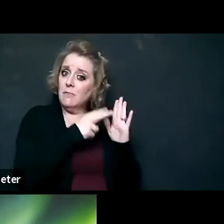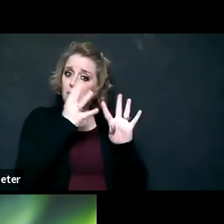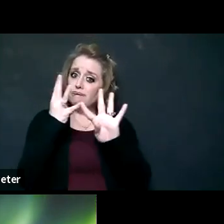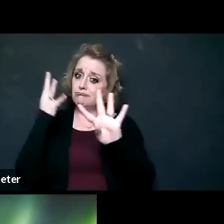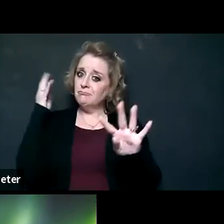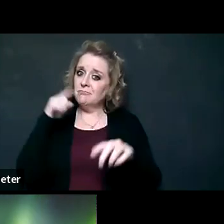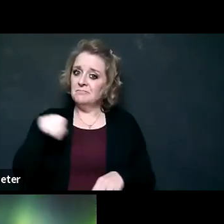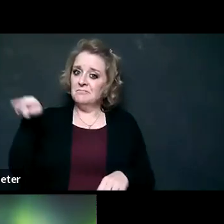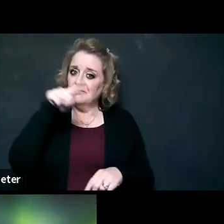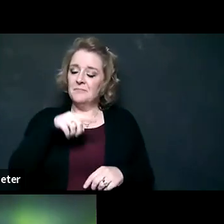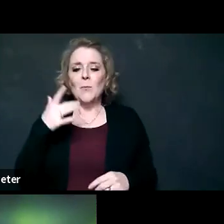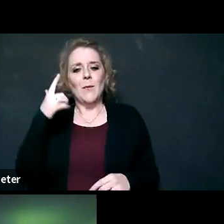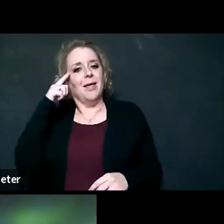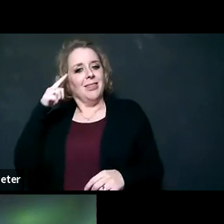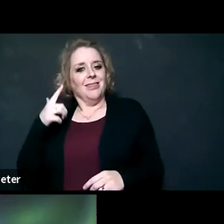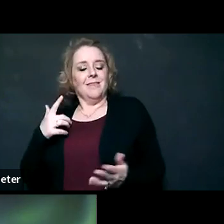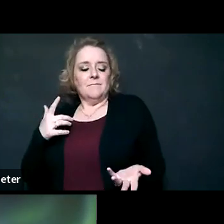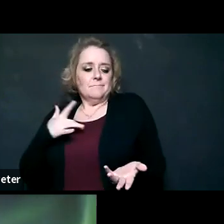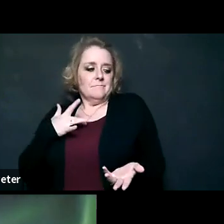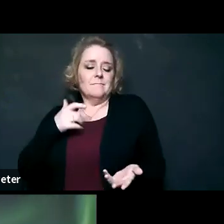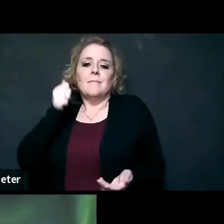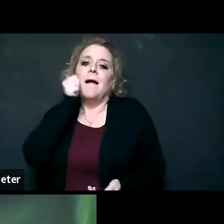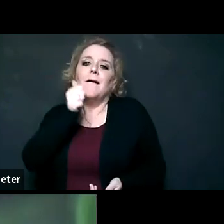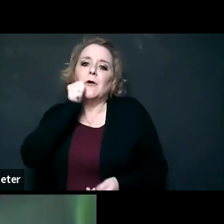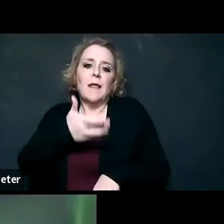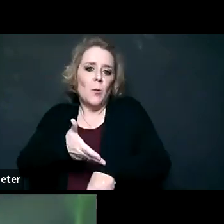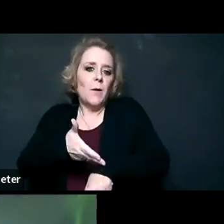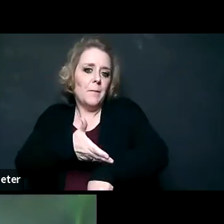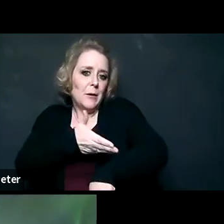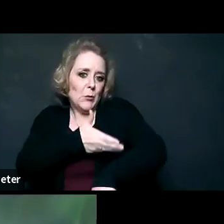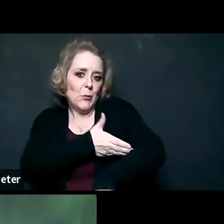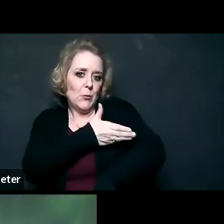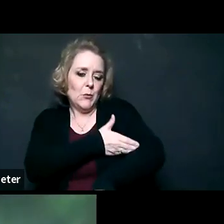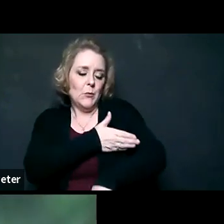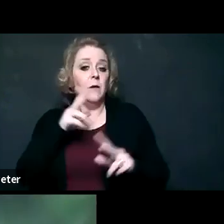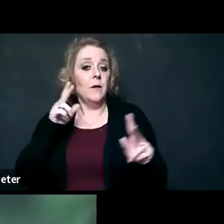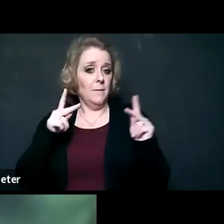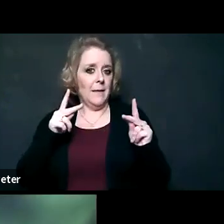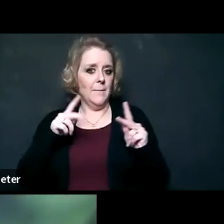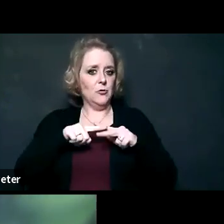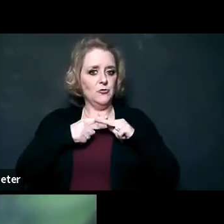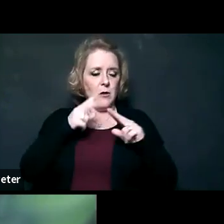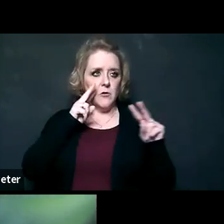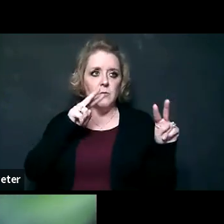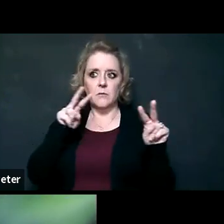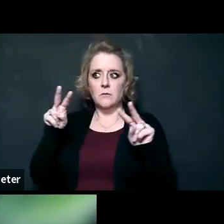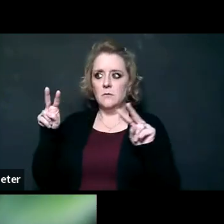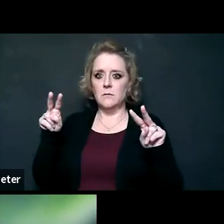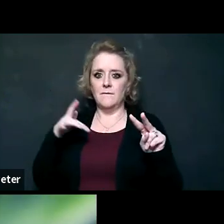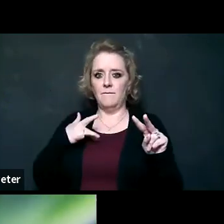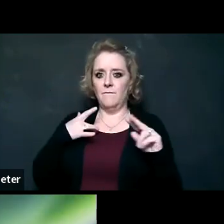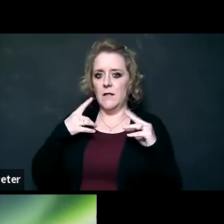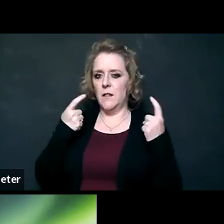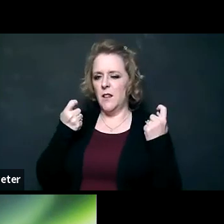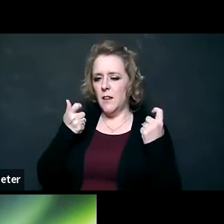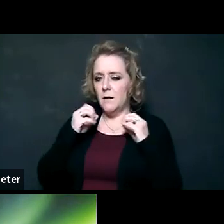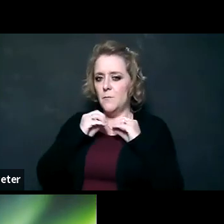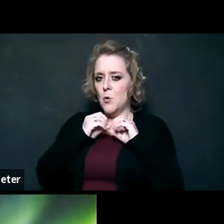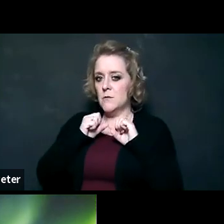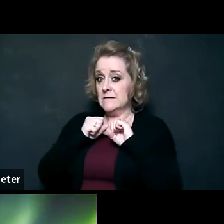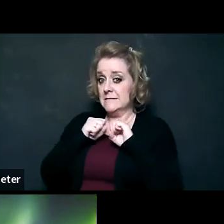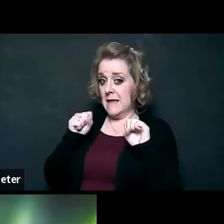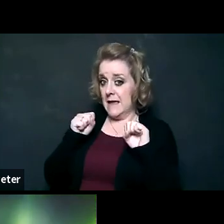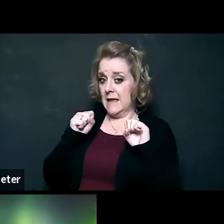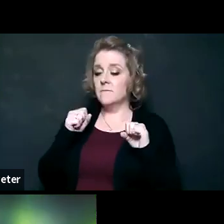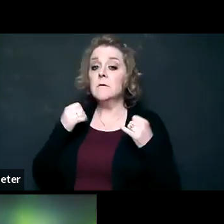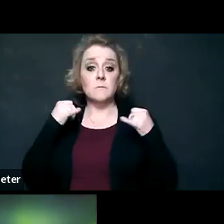think we get better and better every day. I think from a standpoint of people feeling safe about getting out, we still get lots of citizens